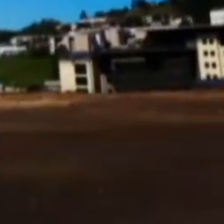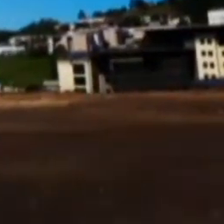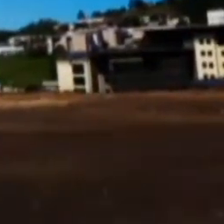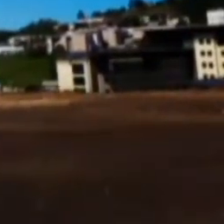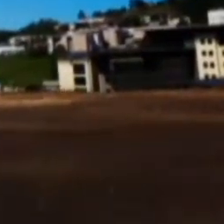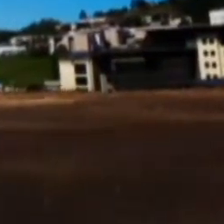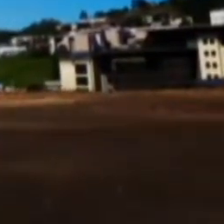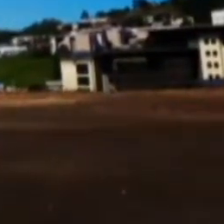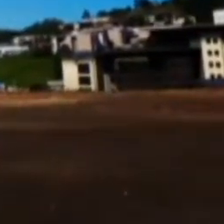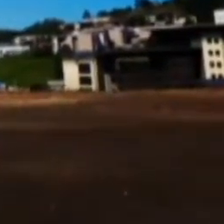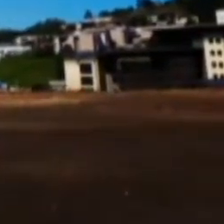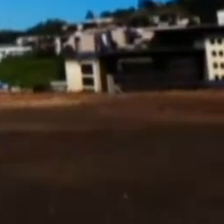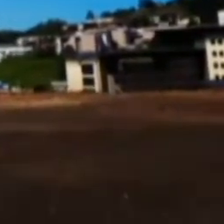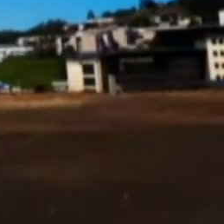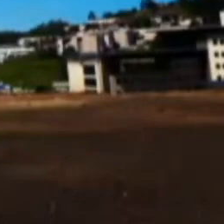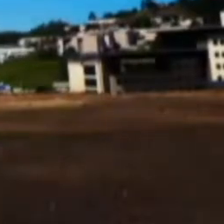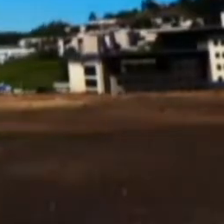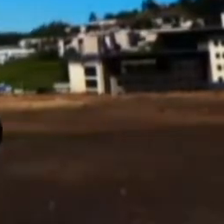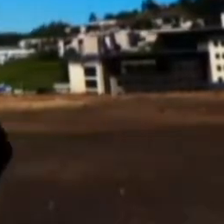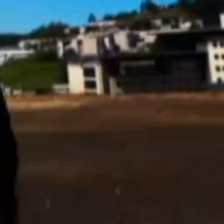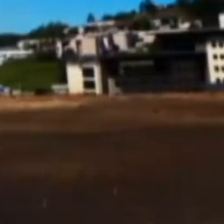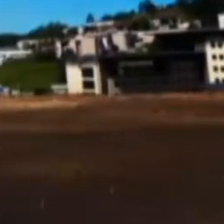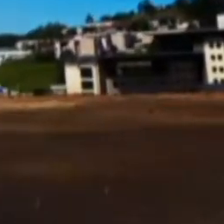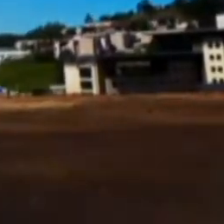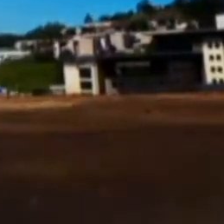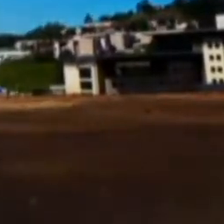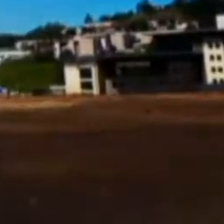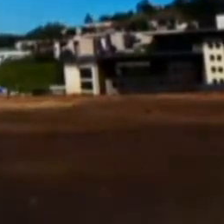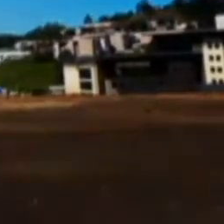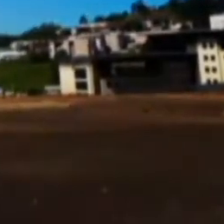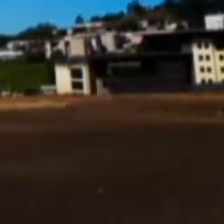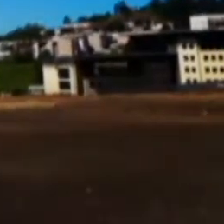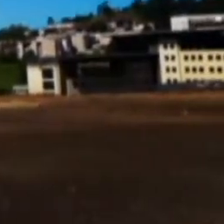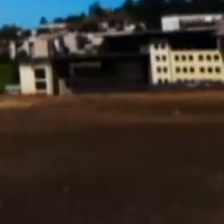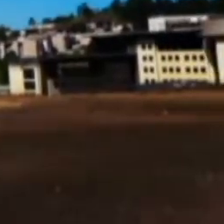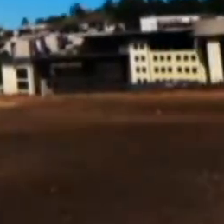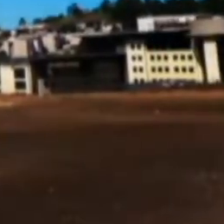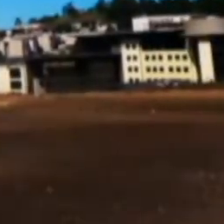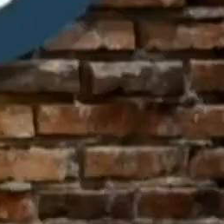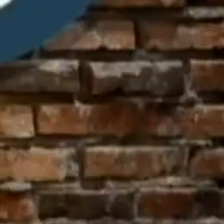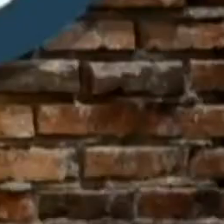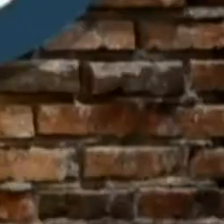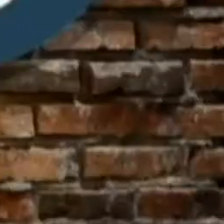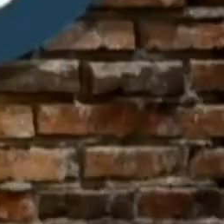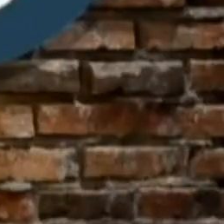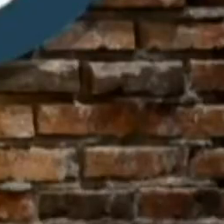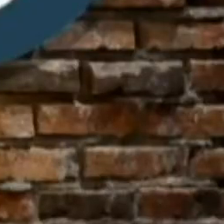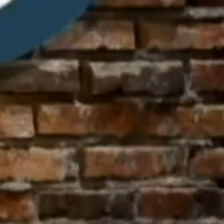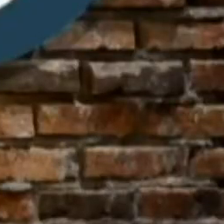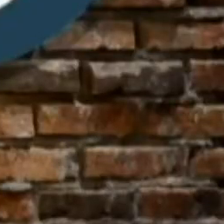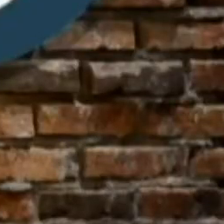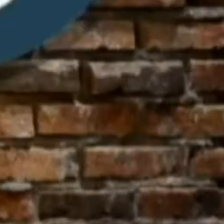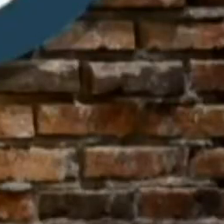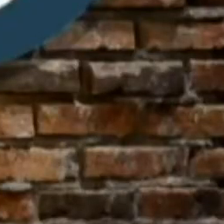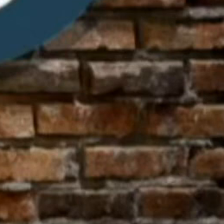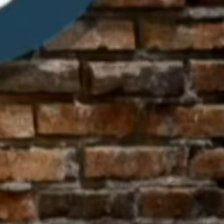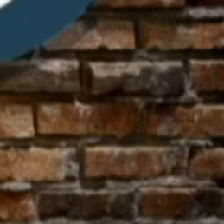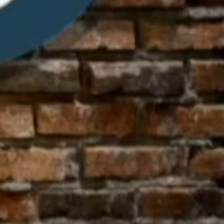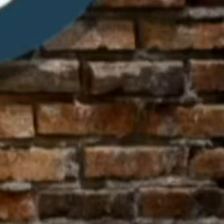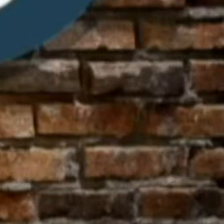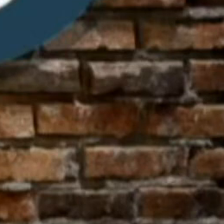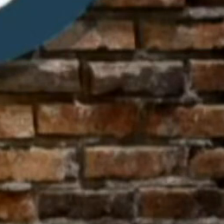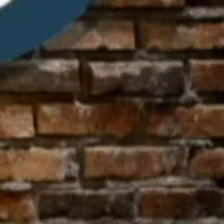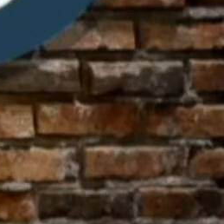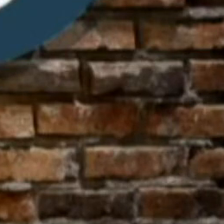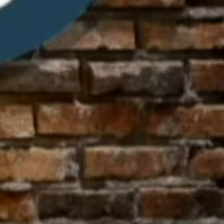own good and everyone else. You gotta make sure you keep it all clean. Watch how you maneuver, look after yourself. A hand sanitizer won't kill you. Make